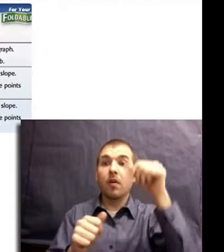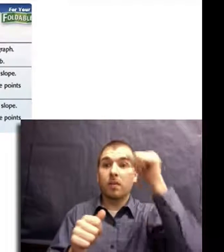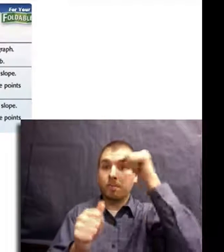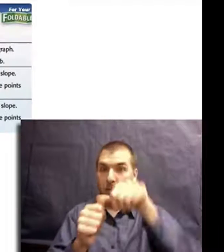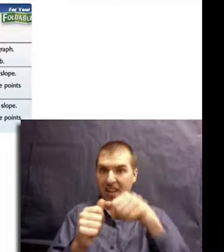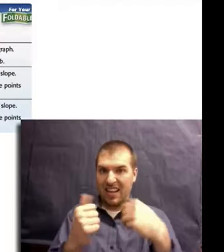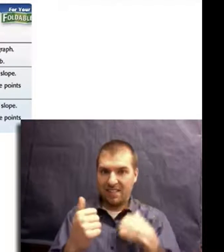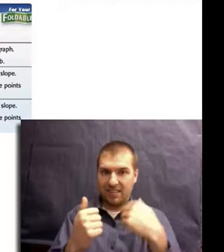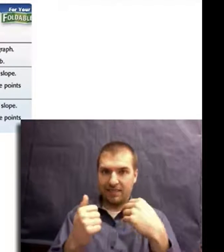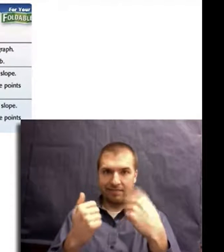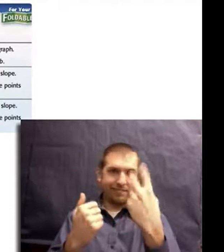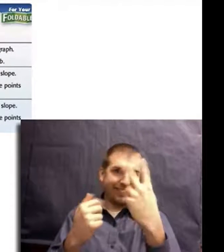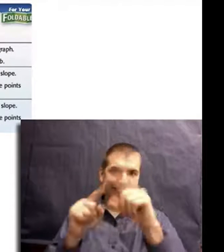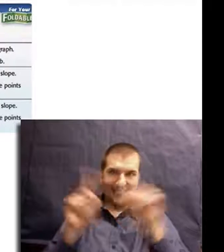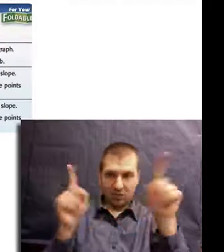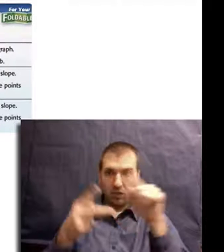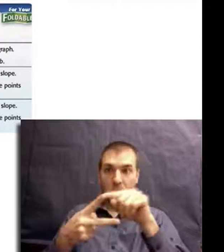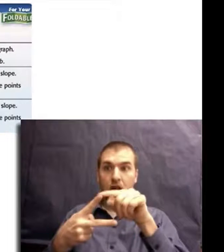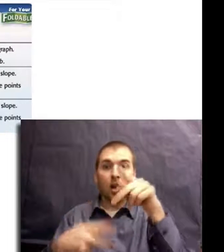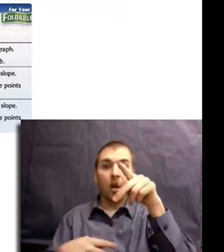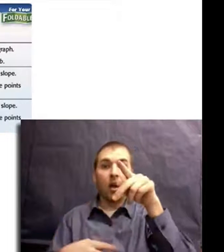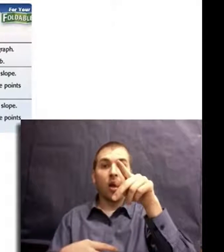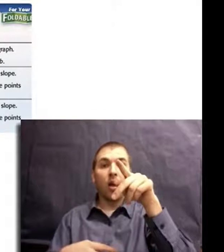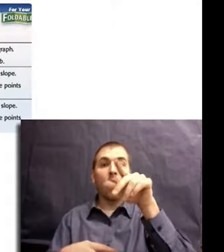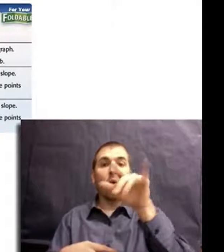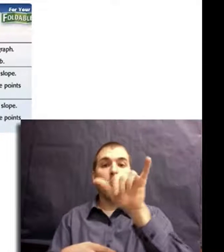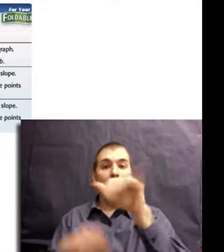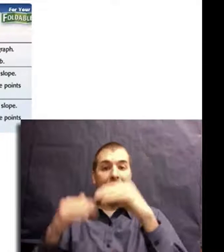And there's a graph to help you. So remember, if